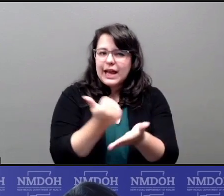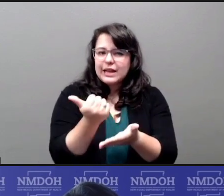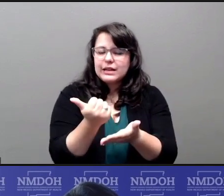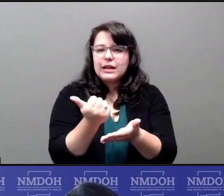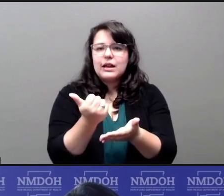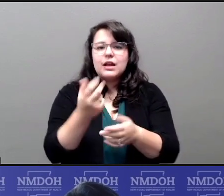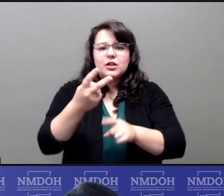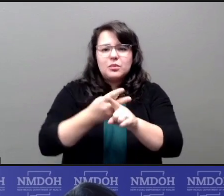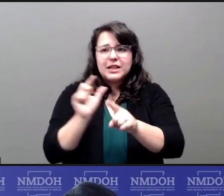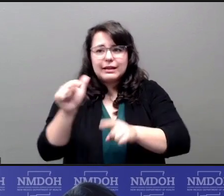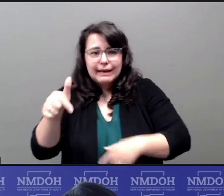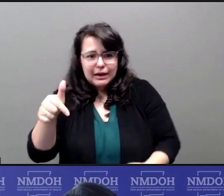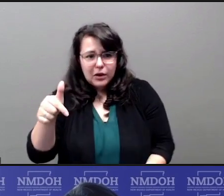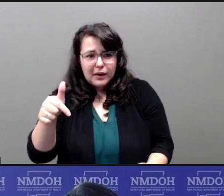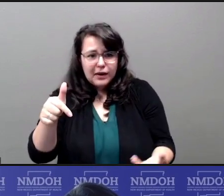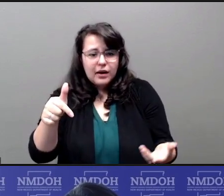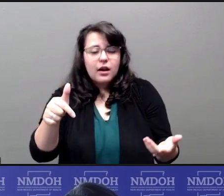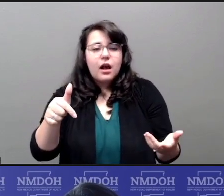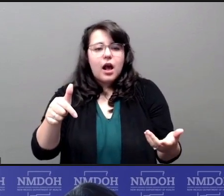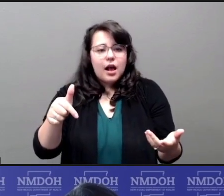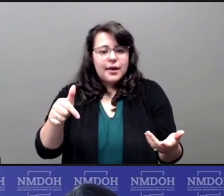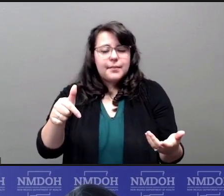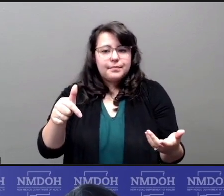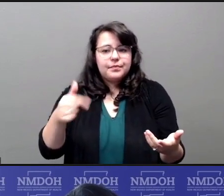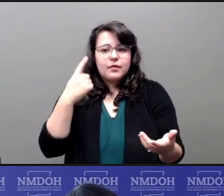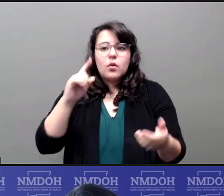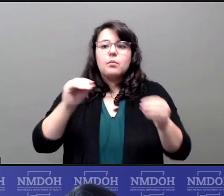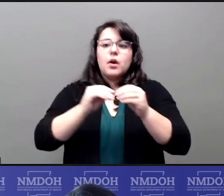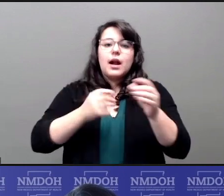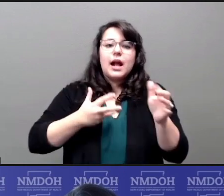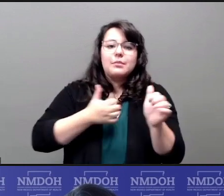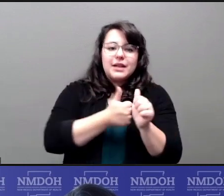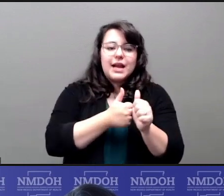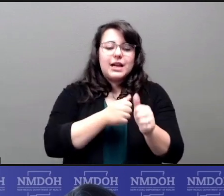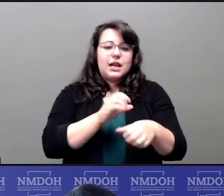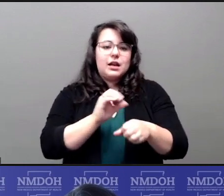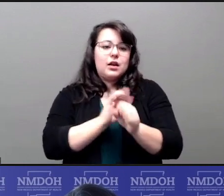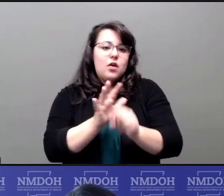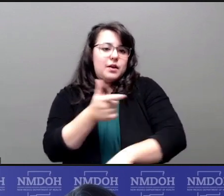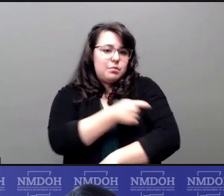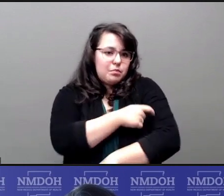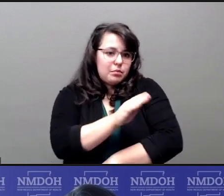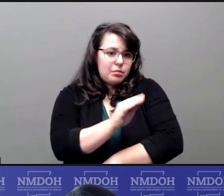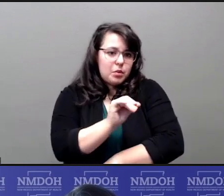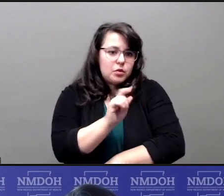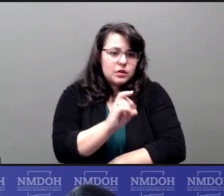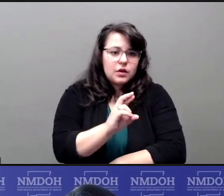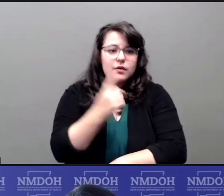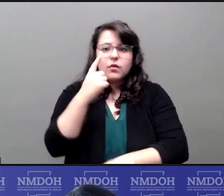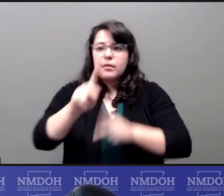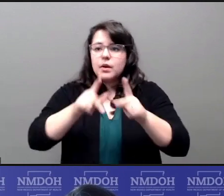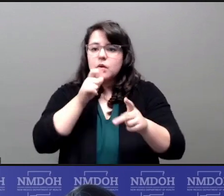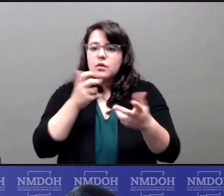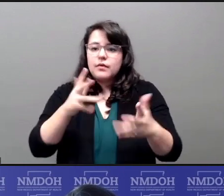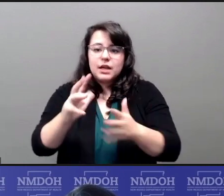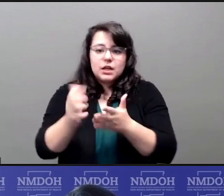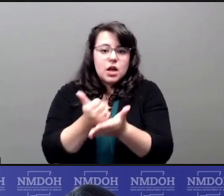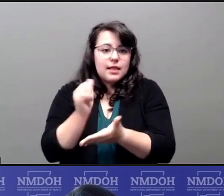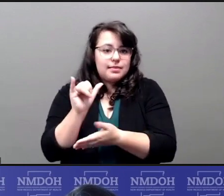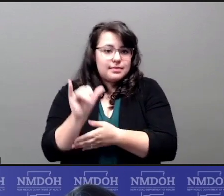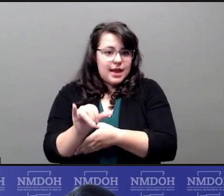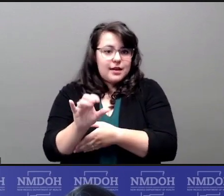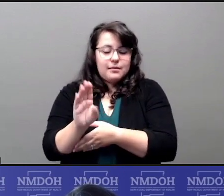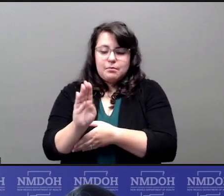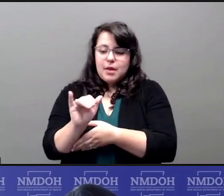months later for the updated COVID booster, for people who have gotten the bivalent booster, since there's a